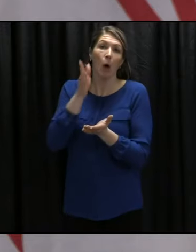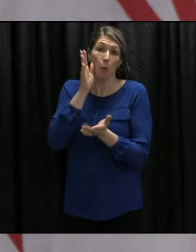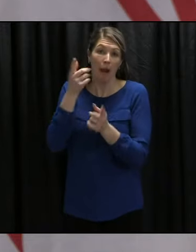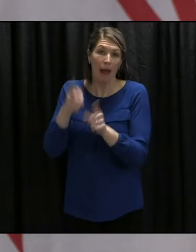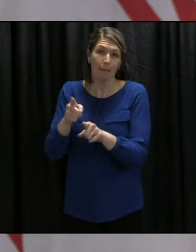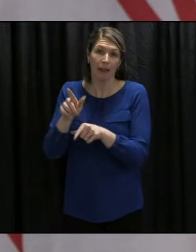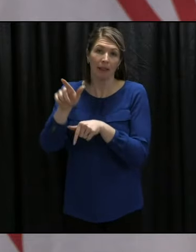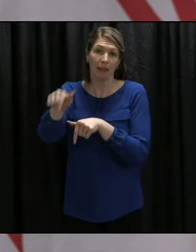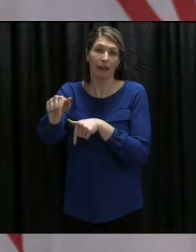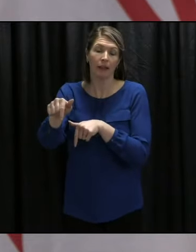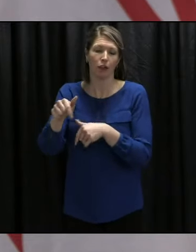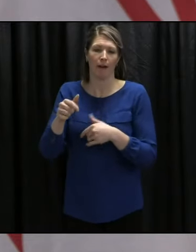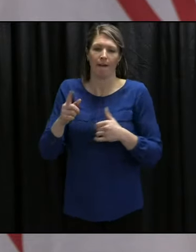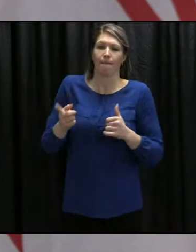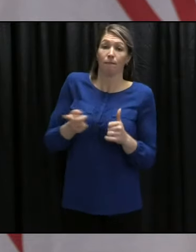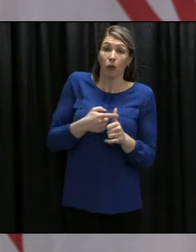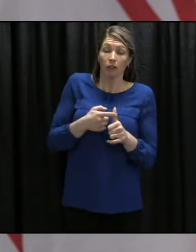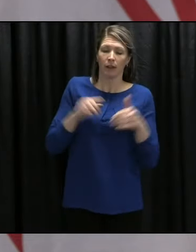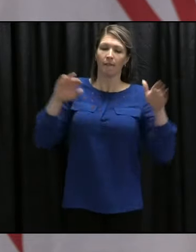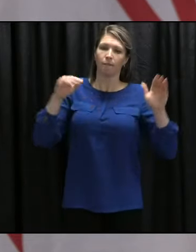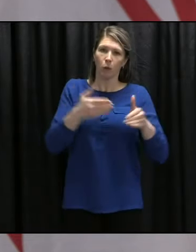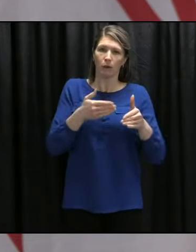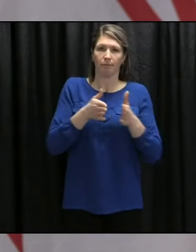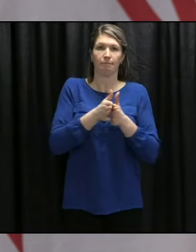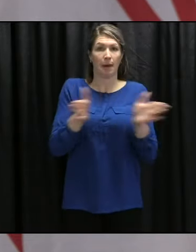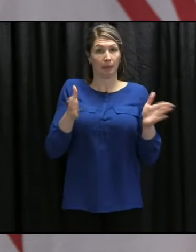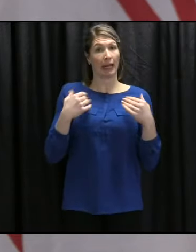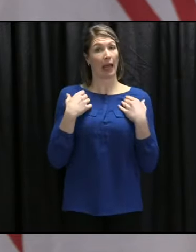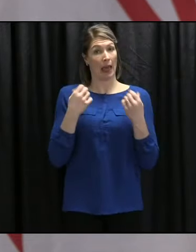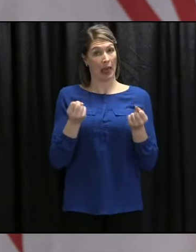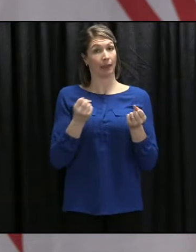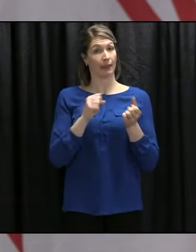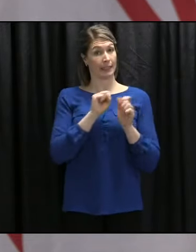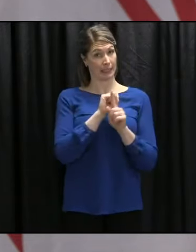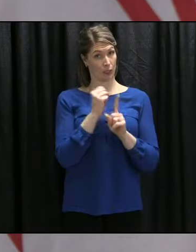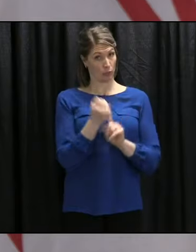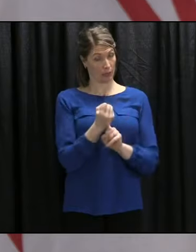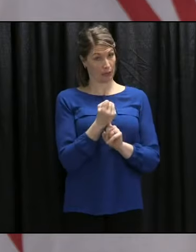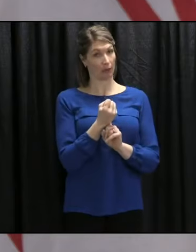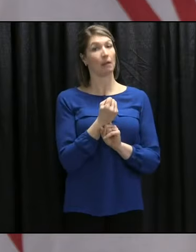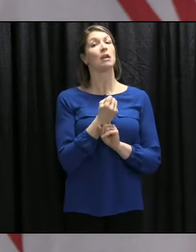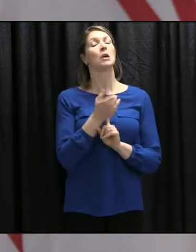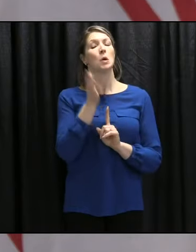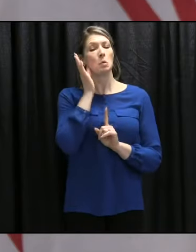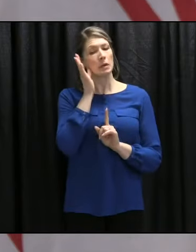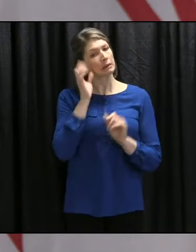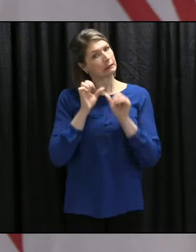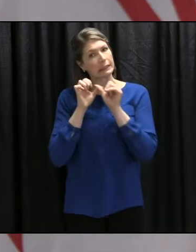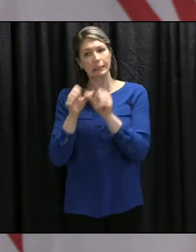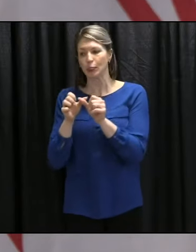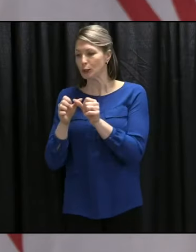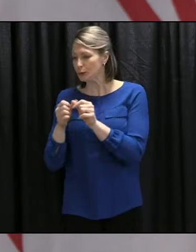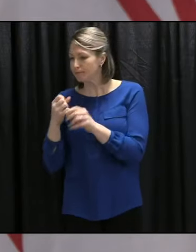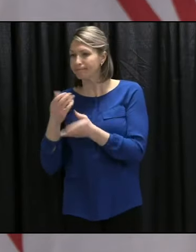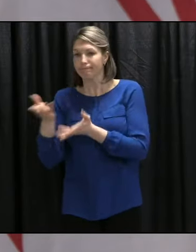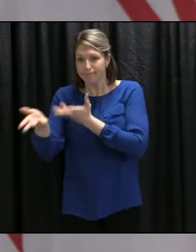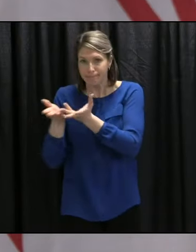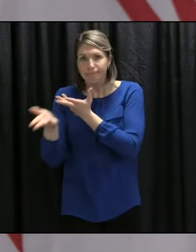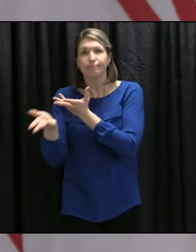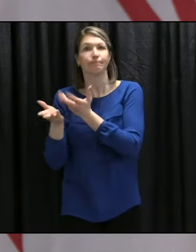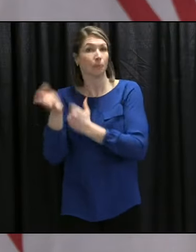putting, these measures back in place, and we'll continue on with Advanced 2030, and we'll continue, as we said, to work